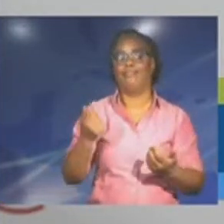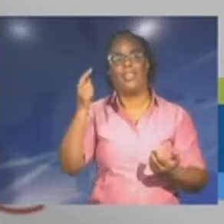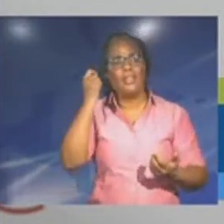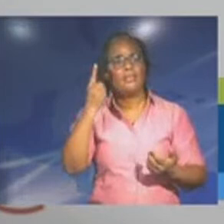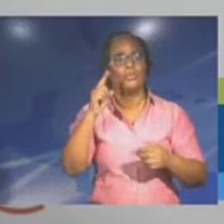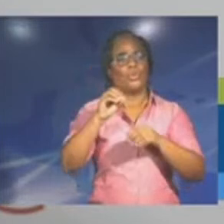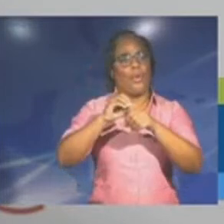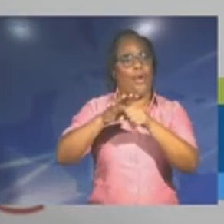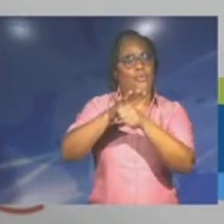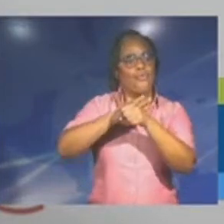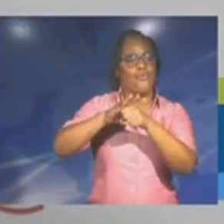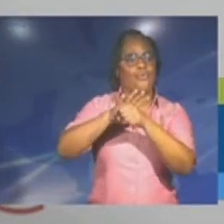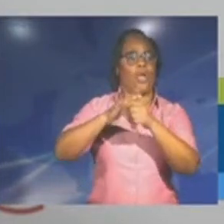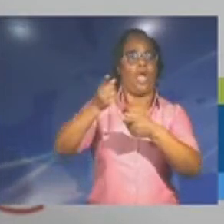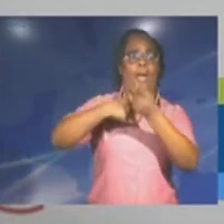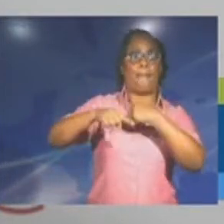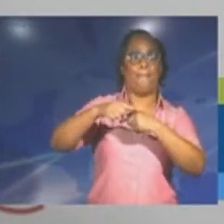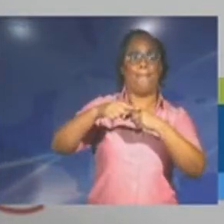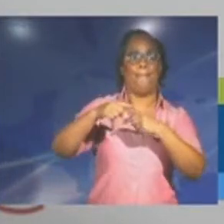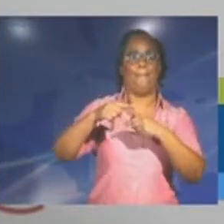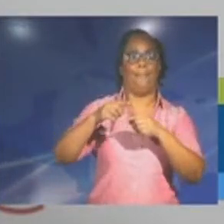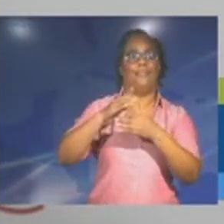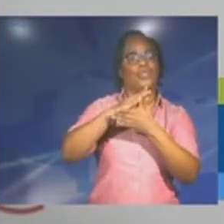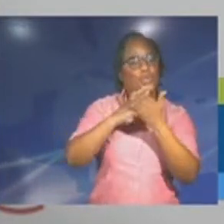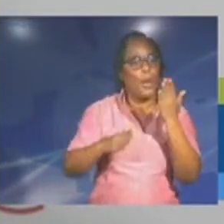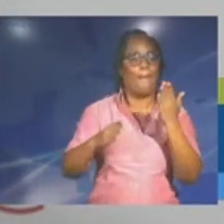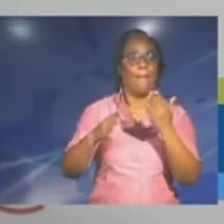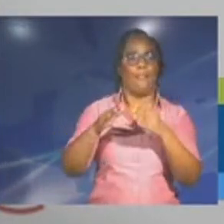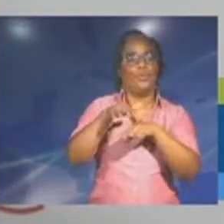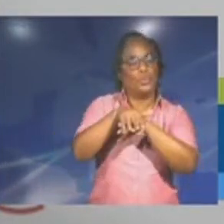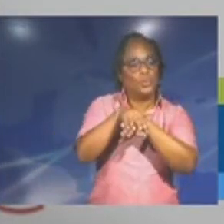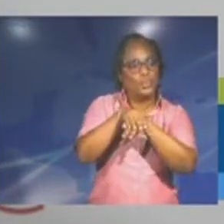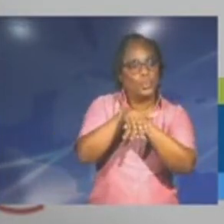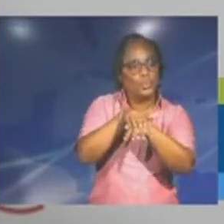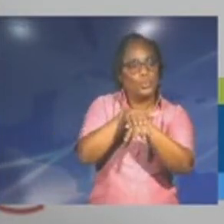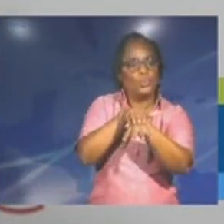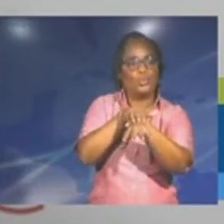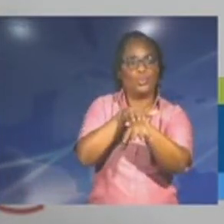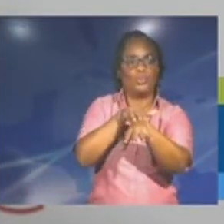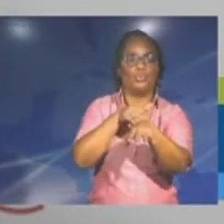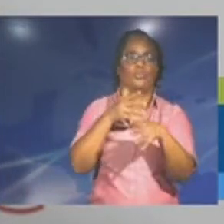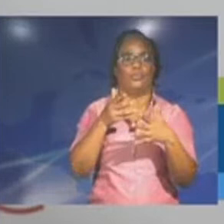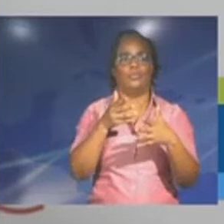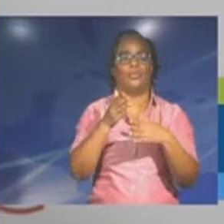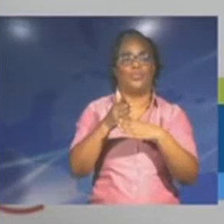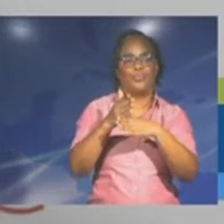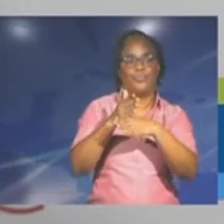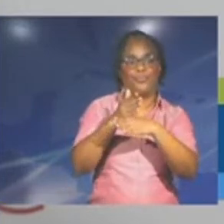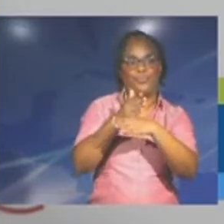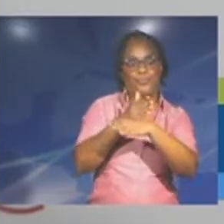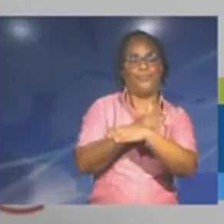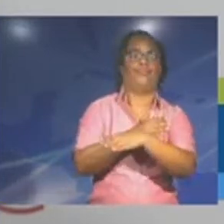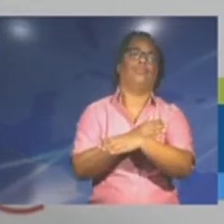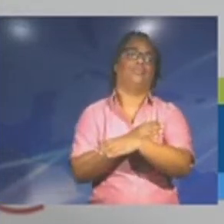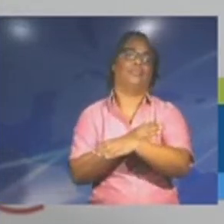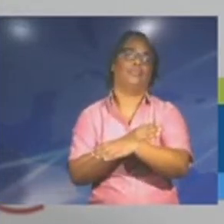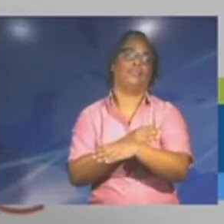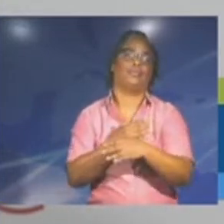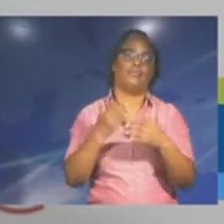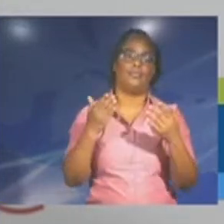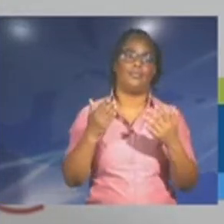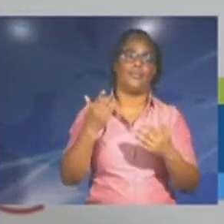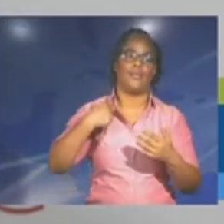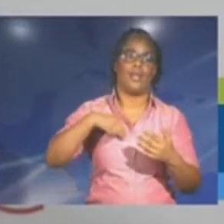also want to have standardized clinical guidelines for the treatment of cardiovascular disease. Approval of standardized